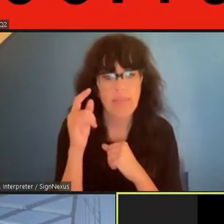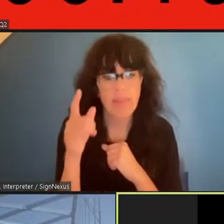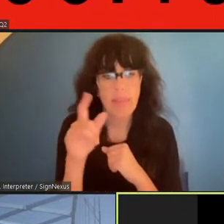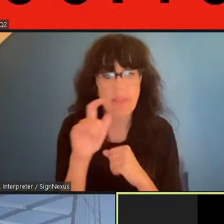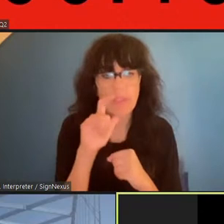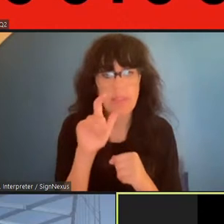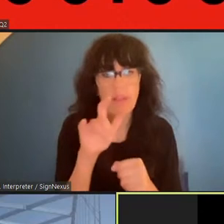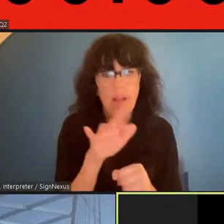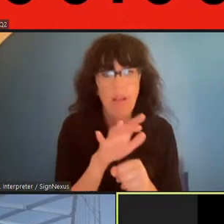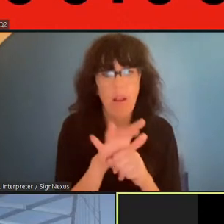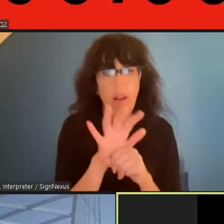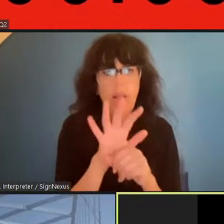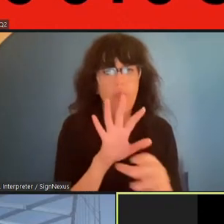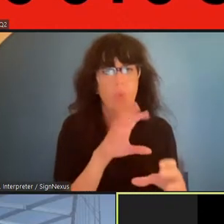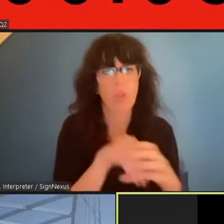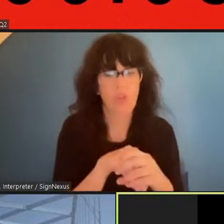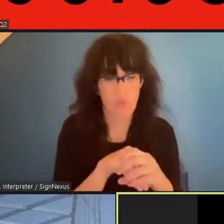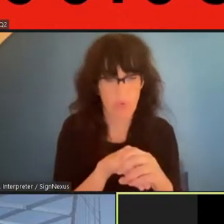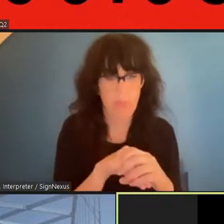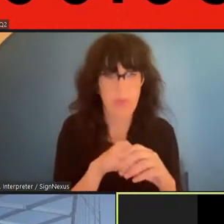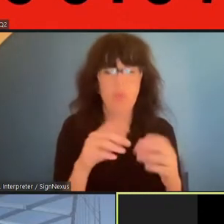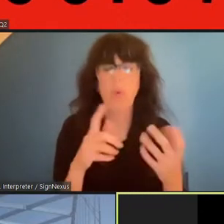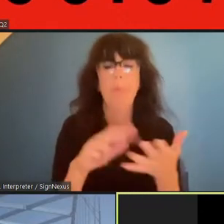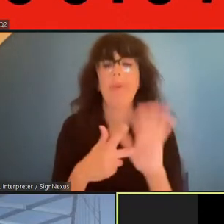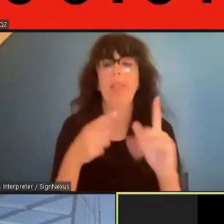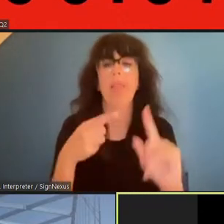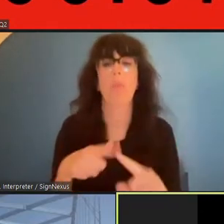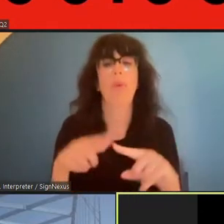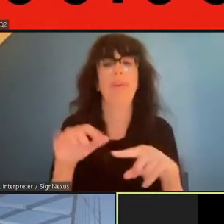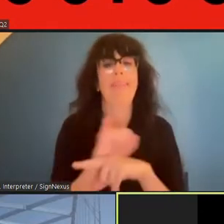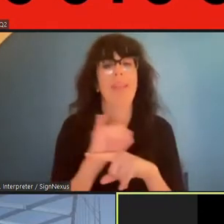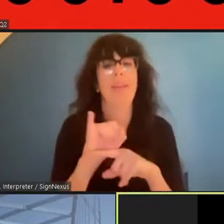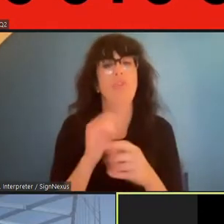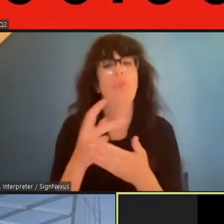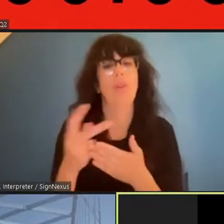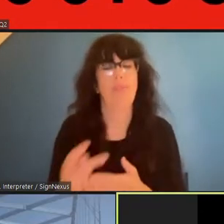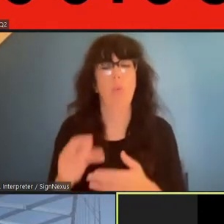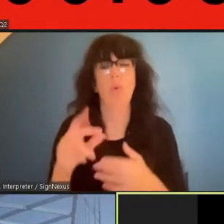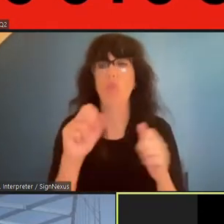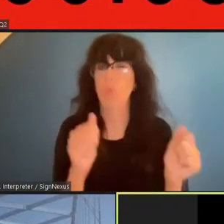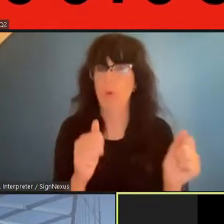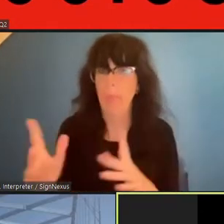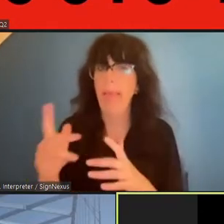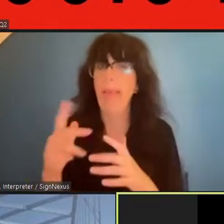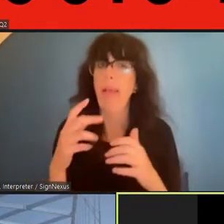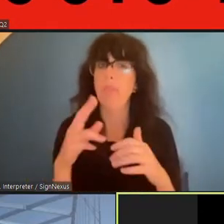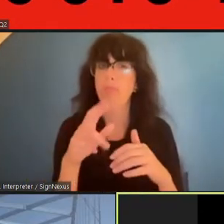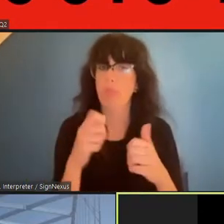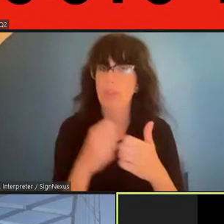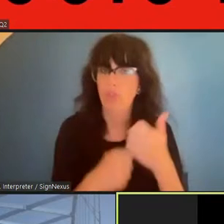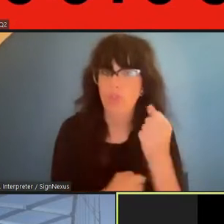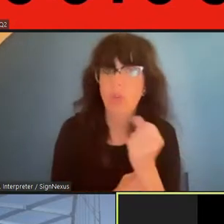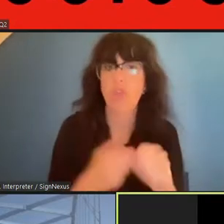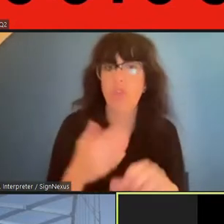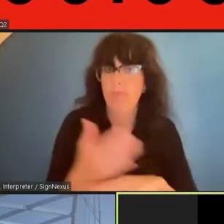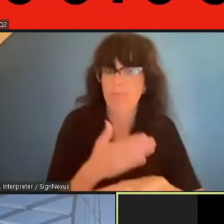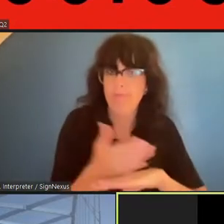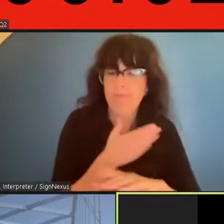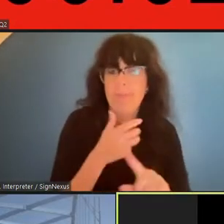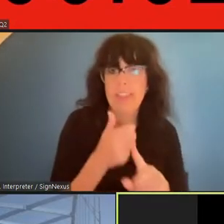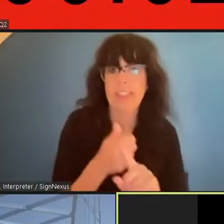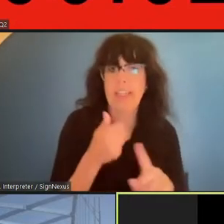business of mac so if the industry is failing they need need to replan restructure and revamp itself